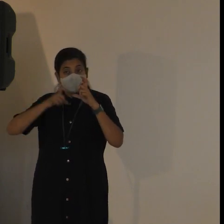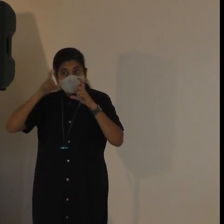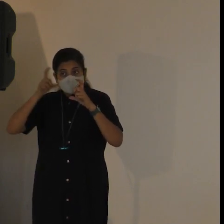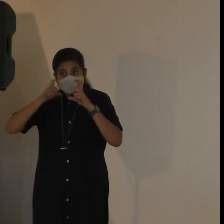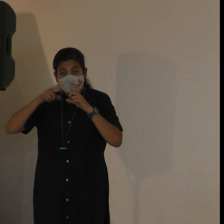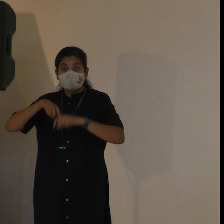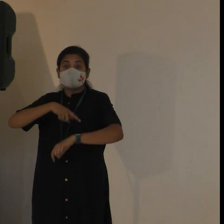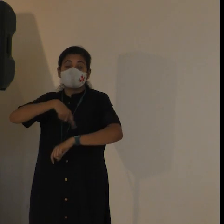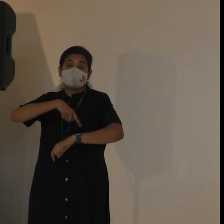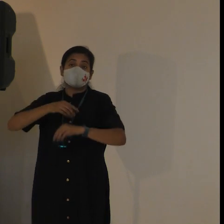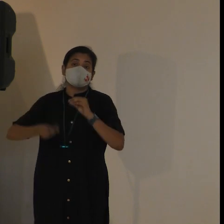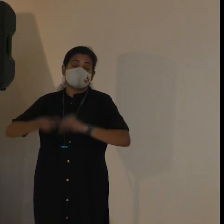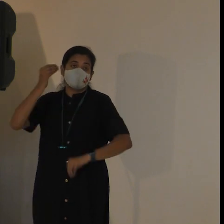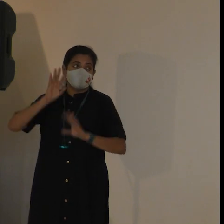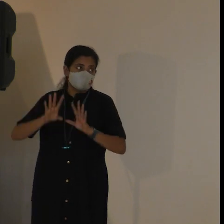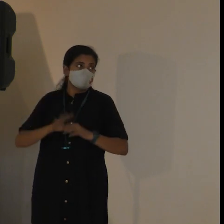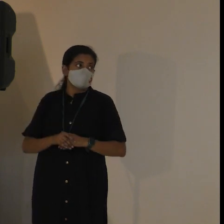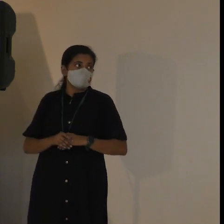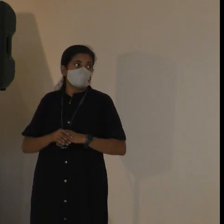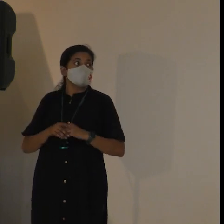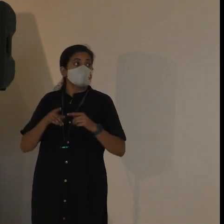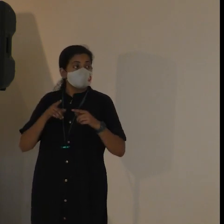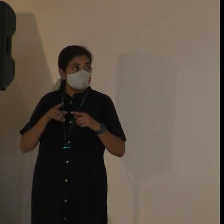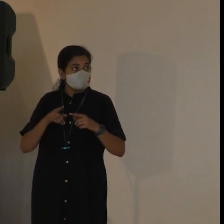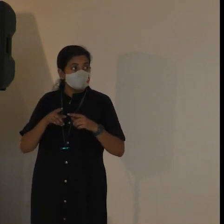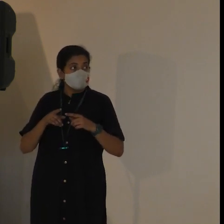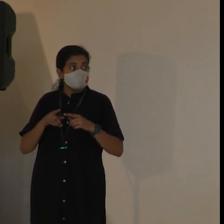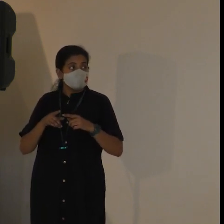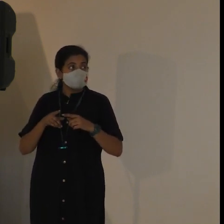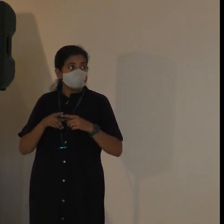hours clocked in for that, or for that matter,